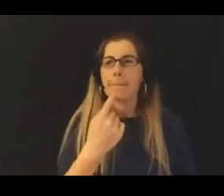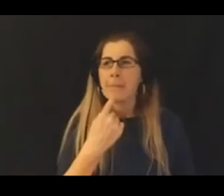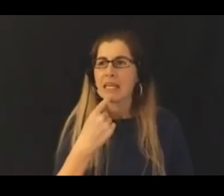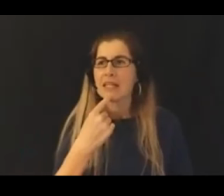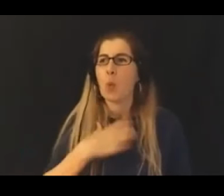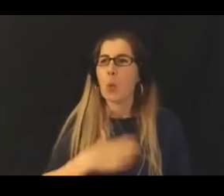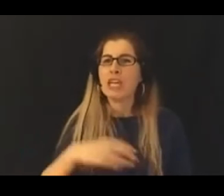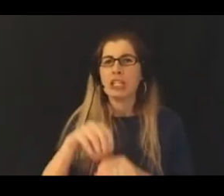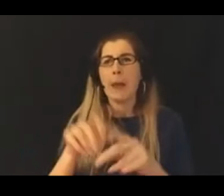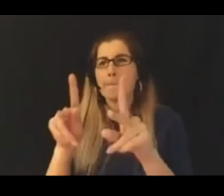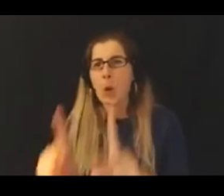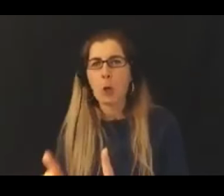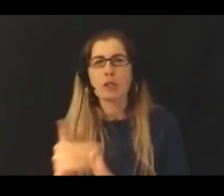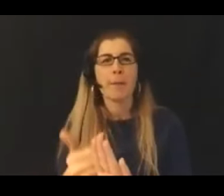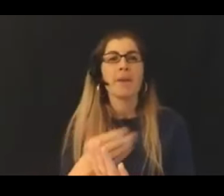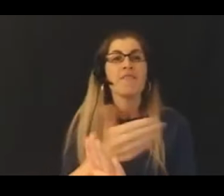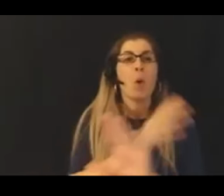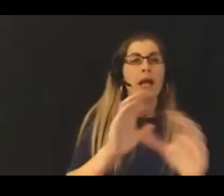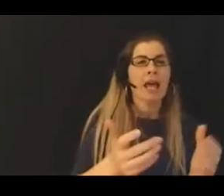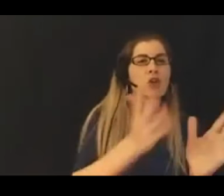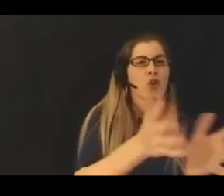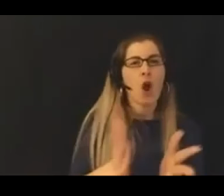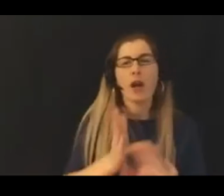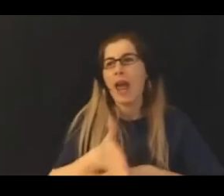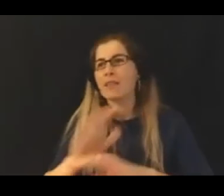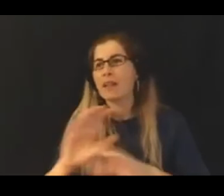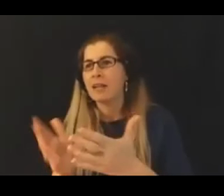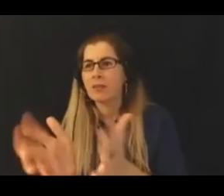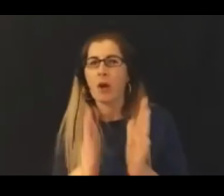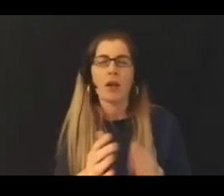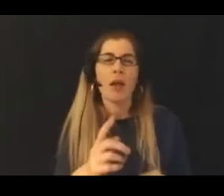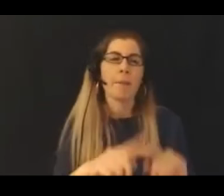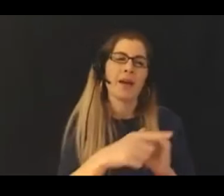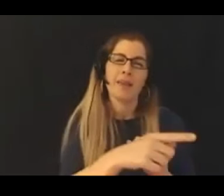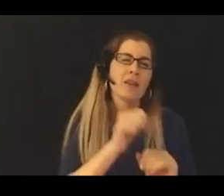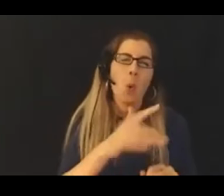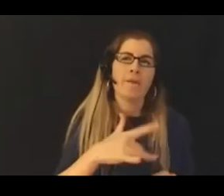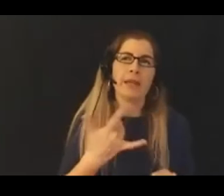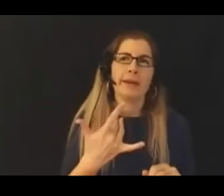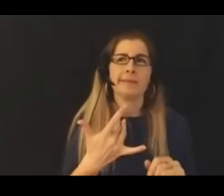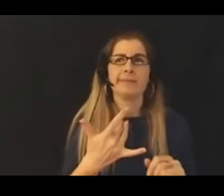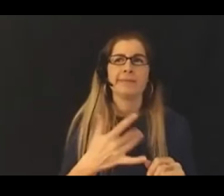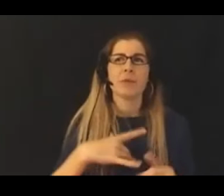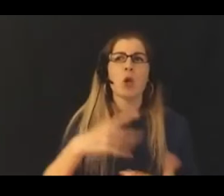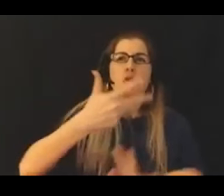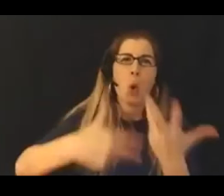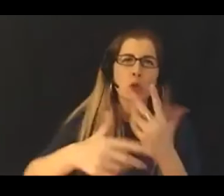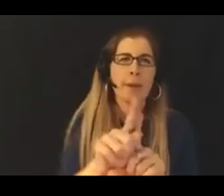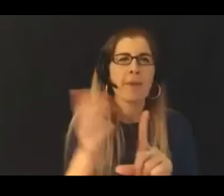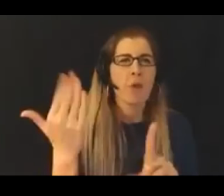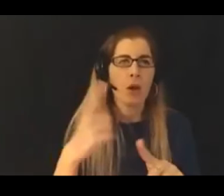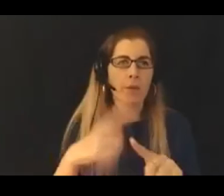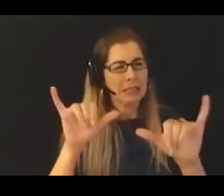chat with people before, during, and after class. So they don't feel as social on Zoom. However, we still get some of that